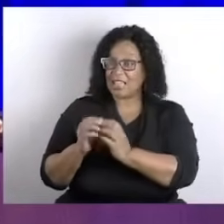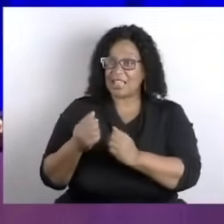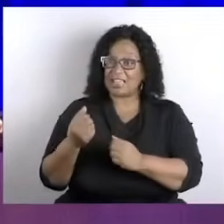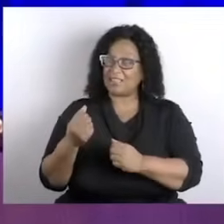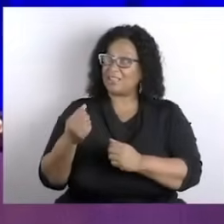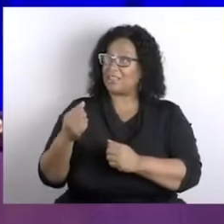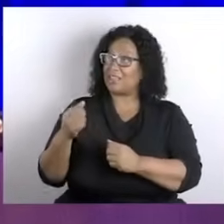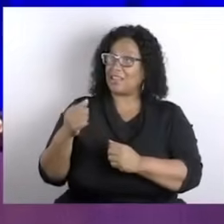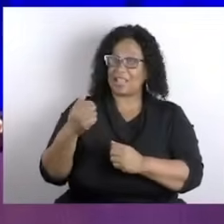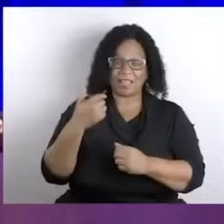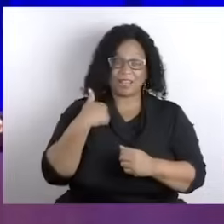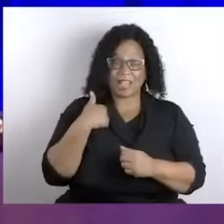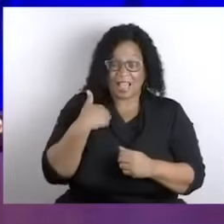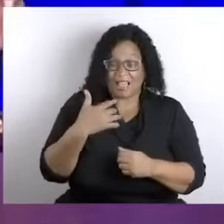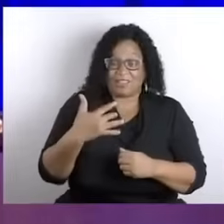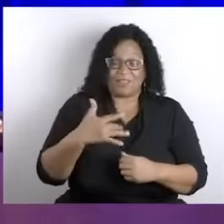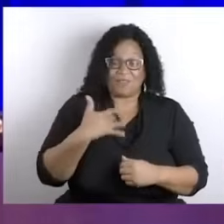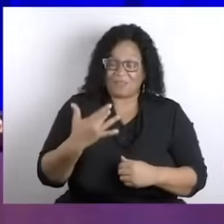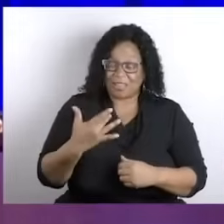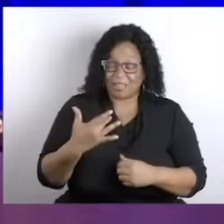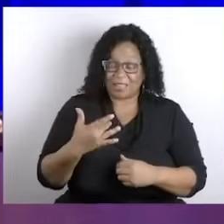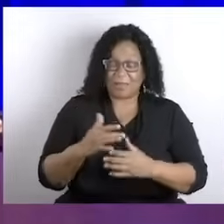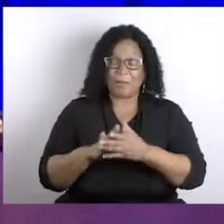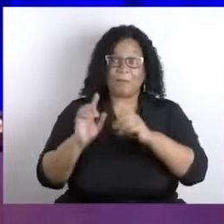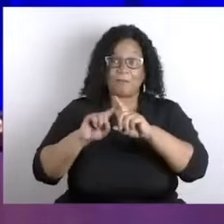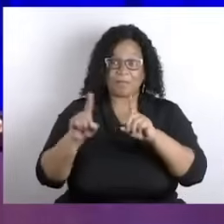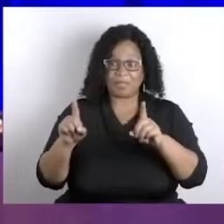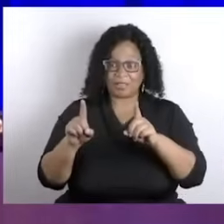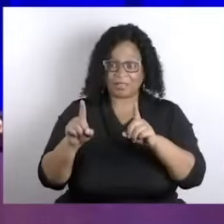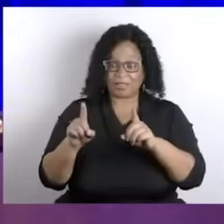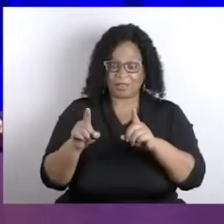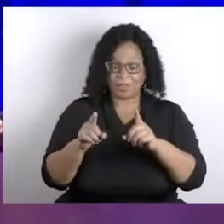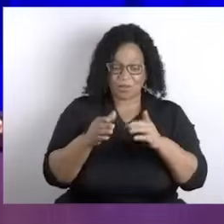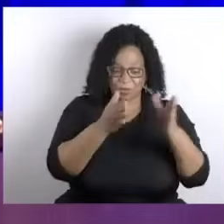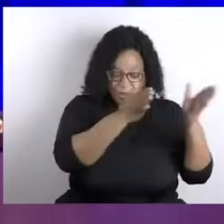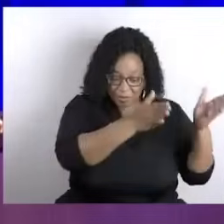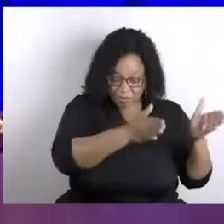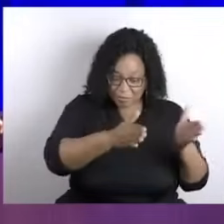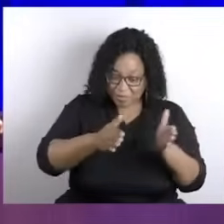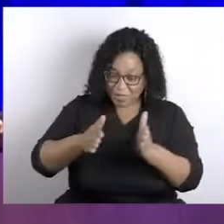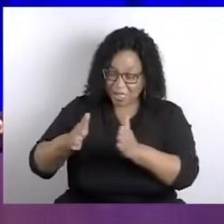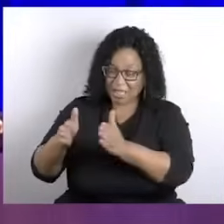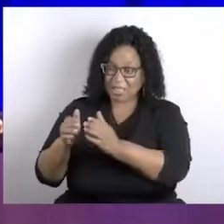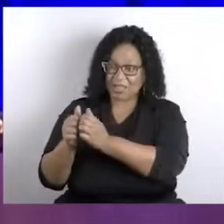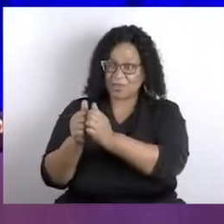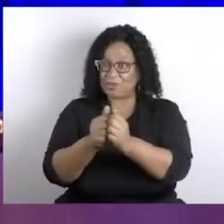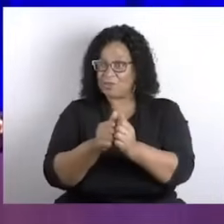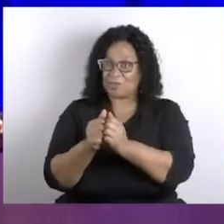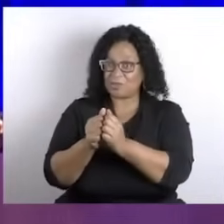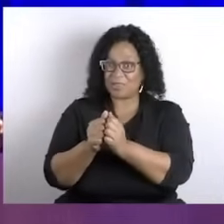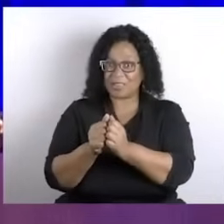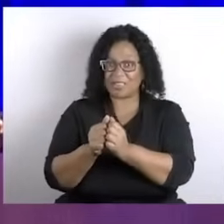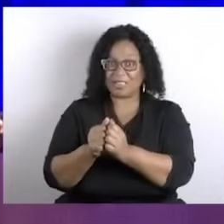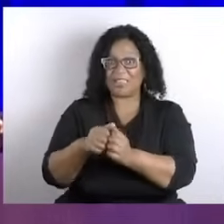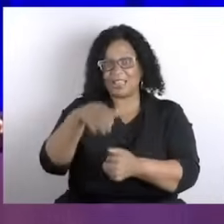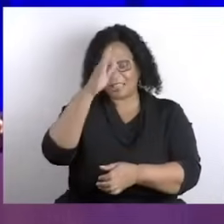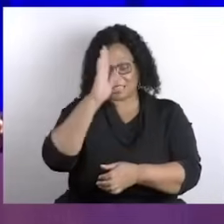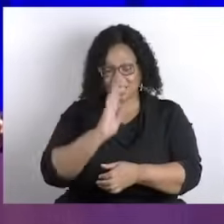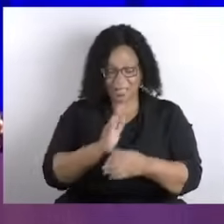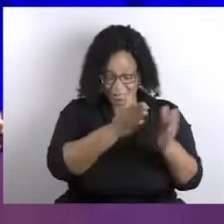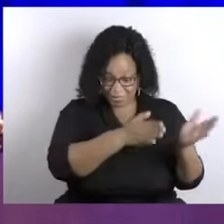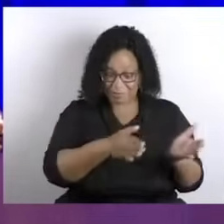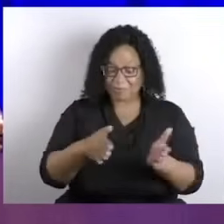timetable that I'm working with, if you will align your will with my will, you will see things working out for your